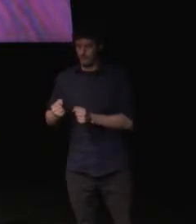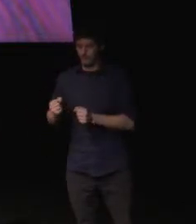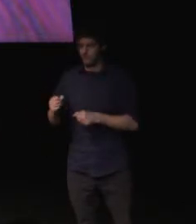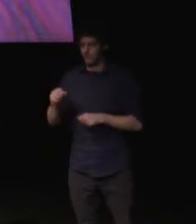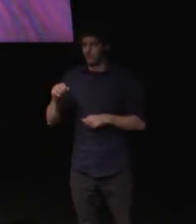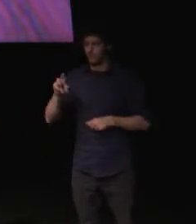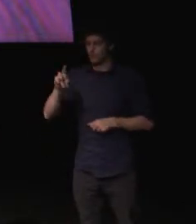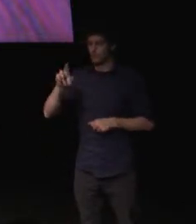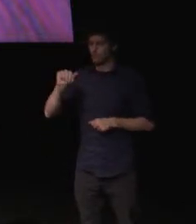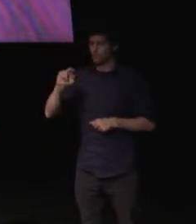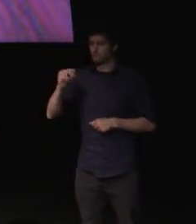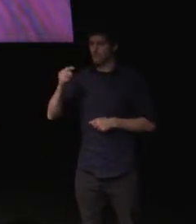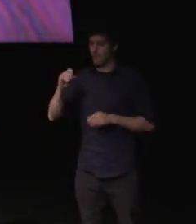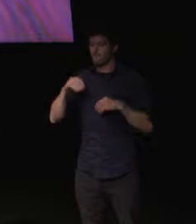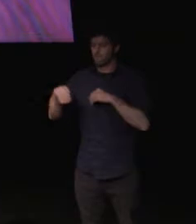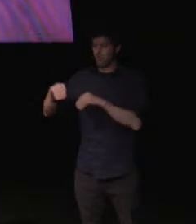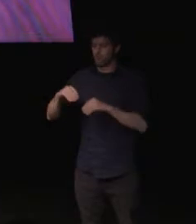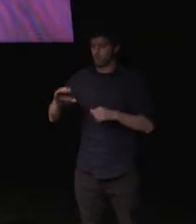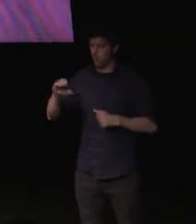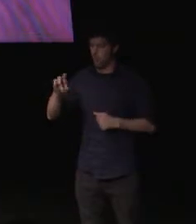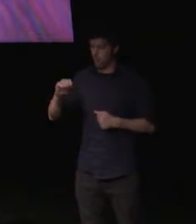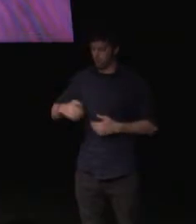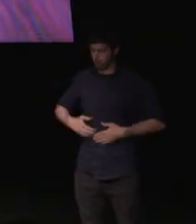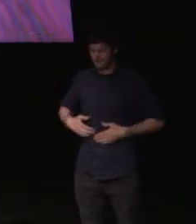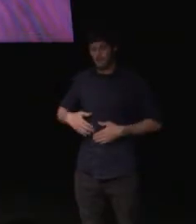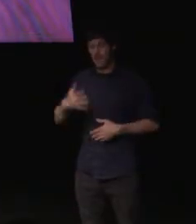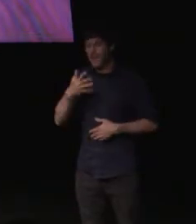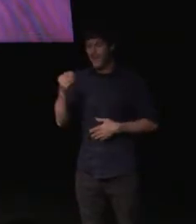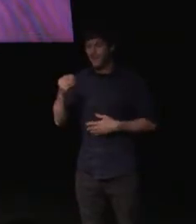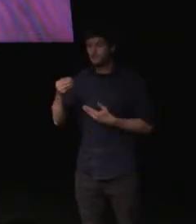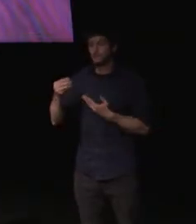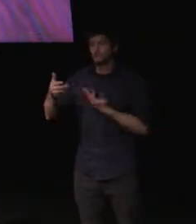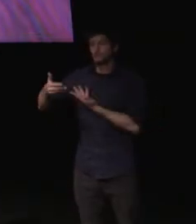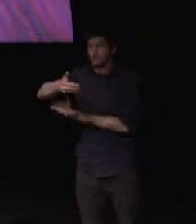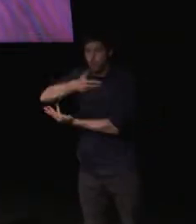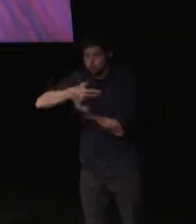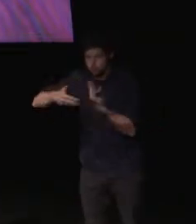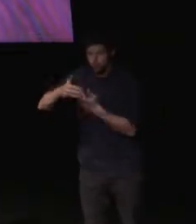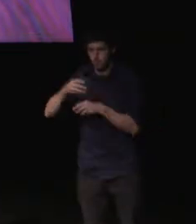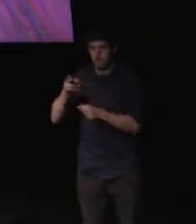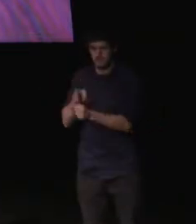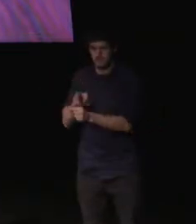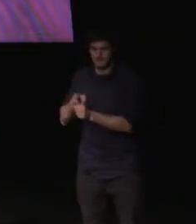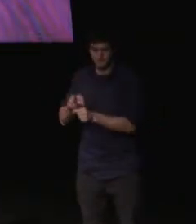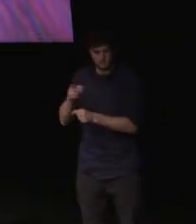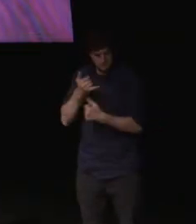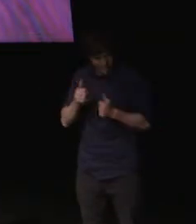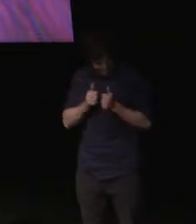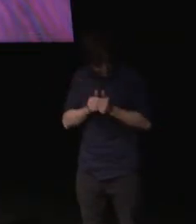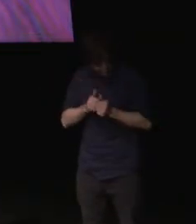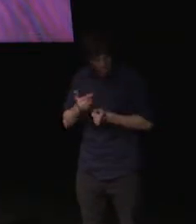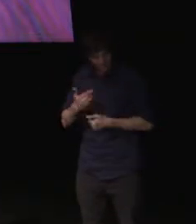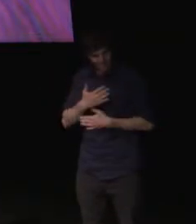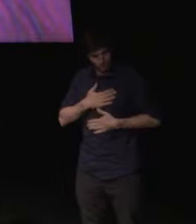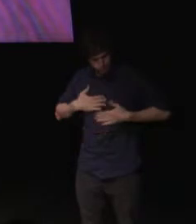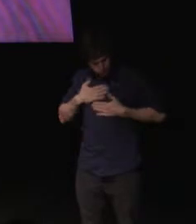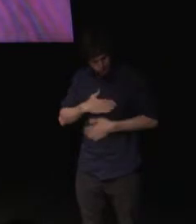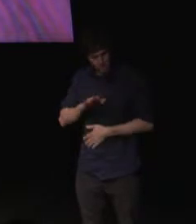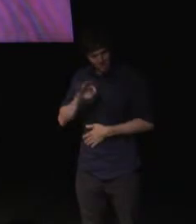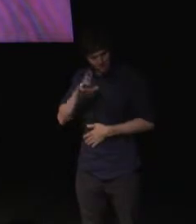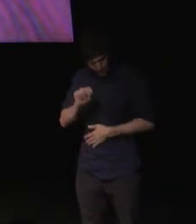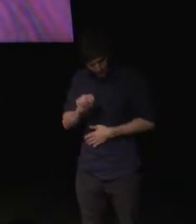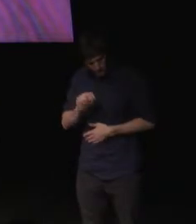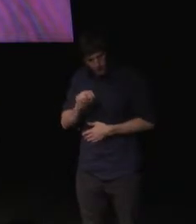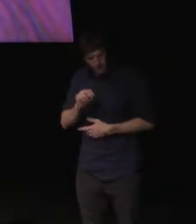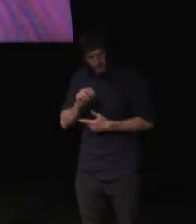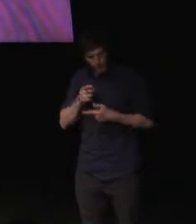strength. Biggest thing, social participation. They're playing together, they're having fun together, they're enjoying themselves while they're also working on